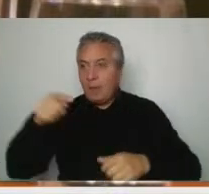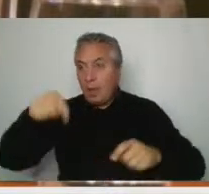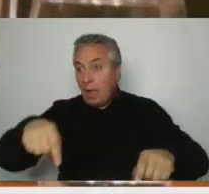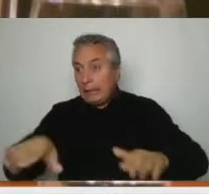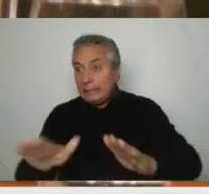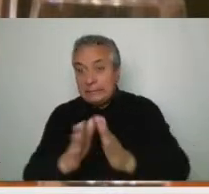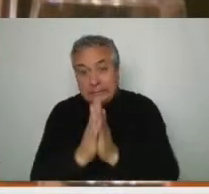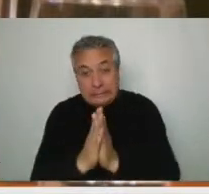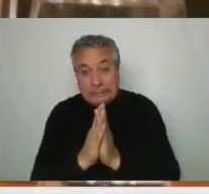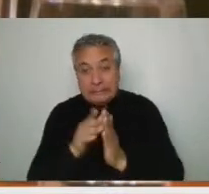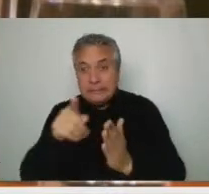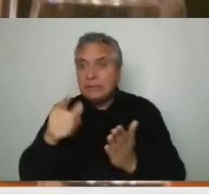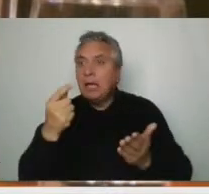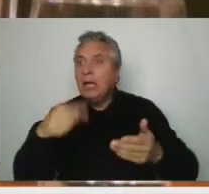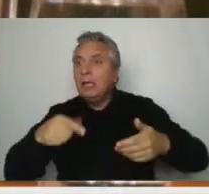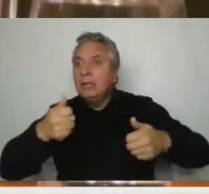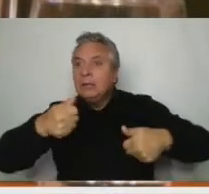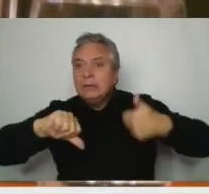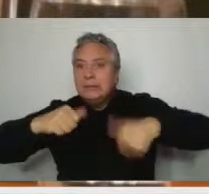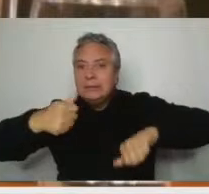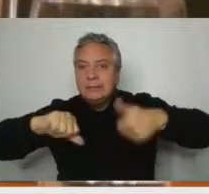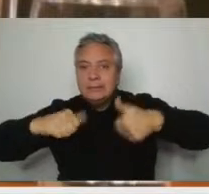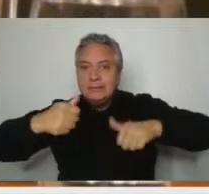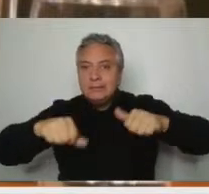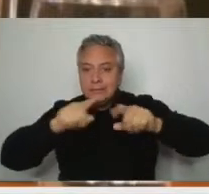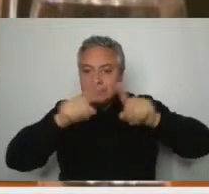fill out the event